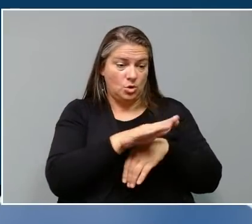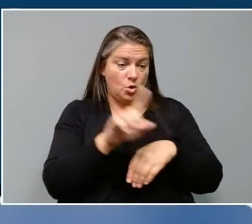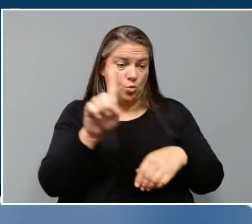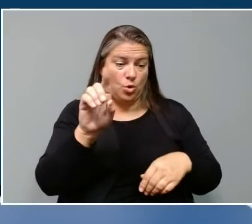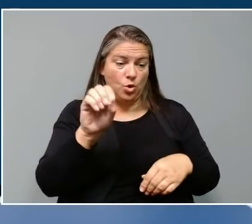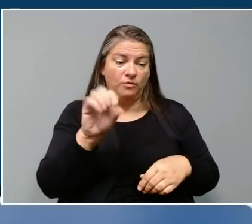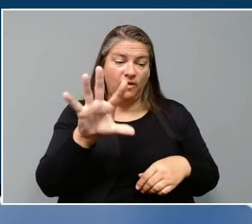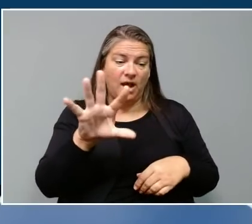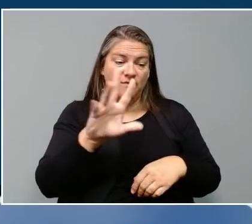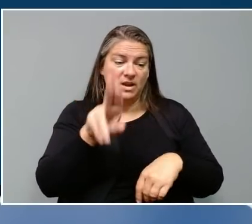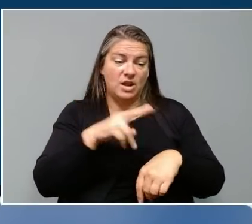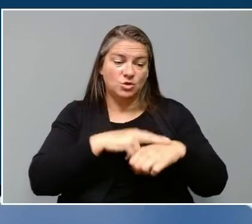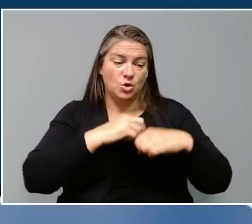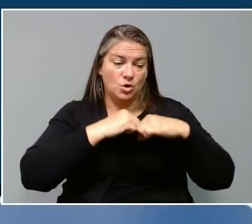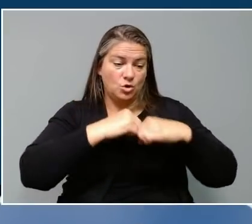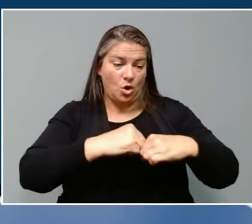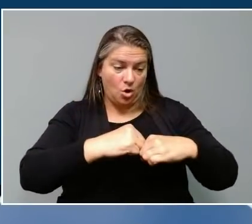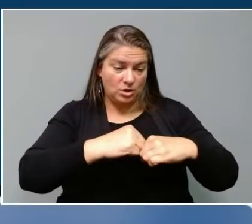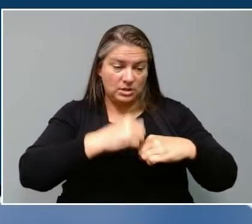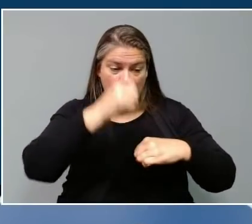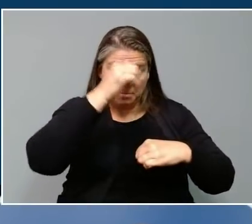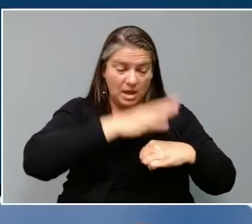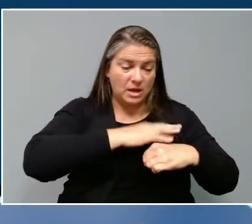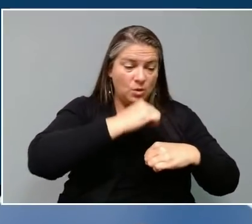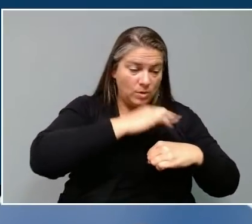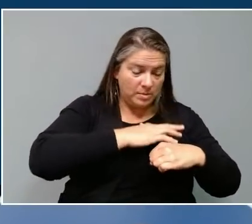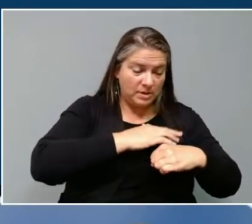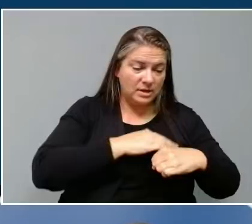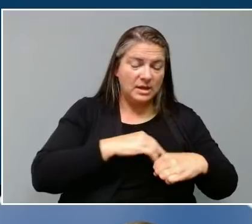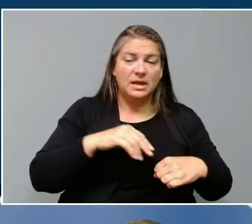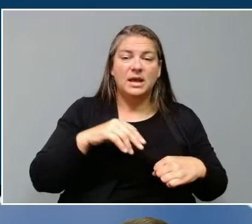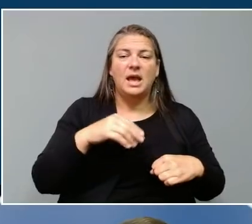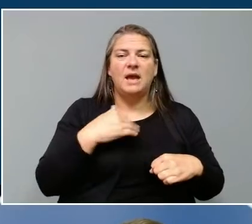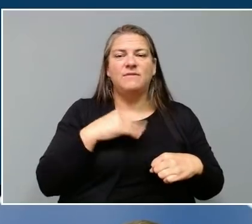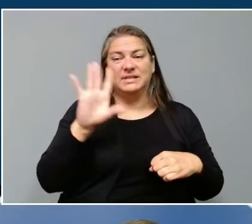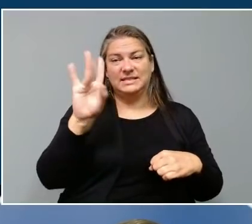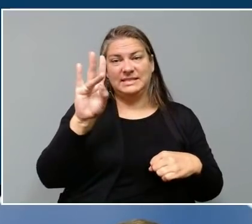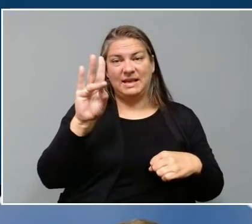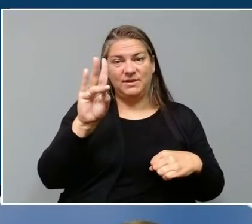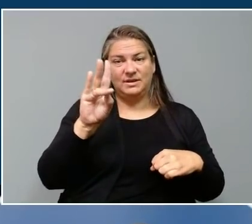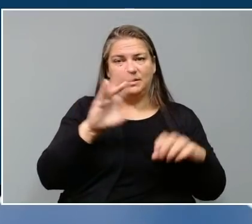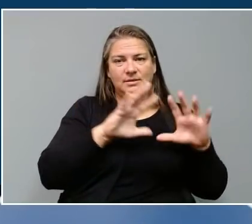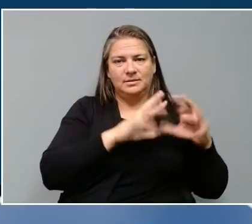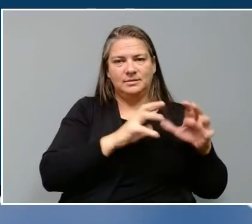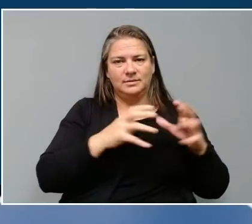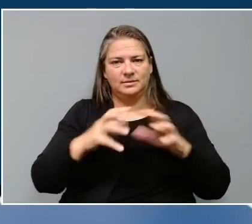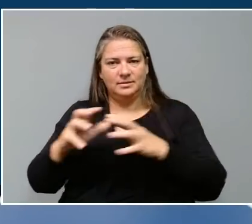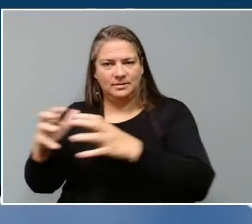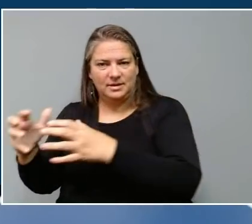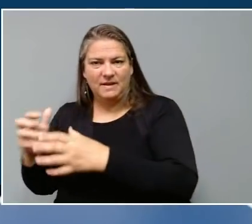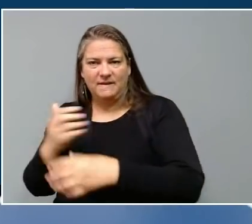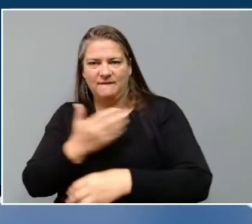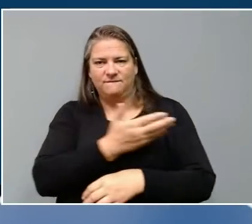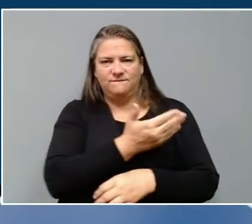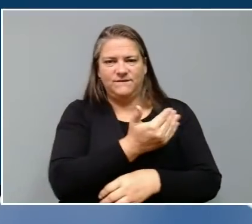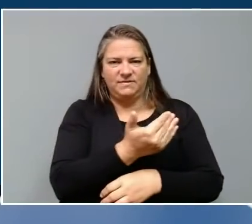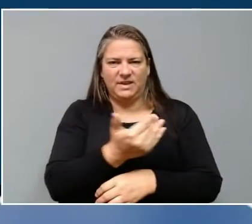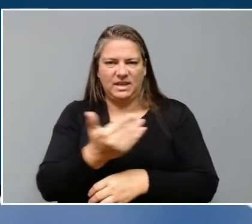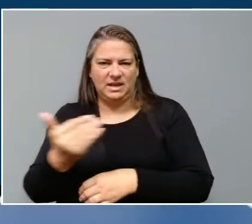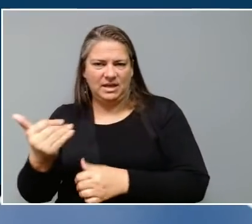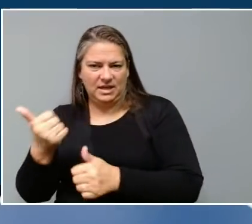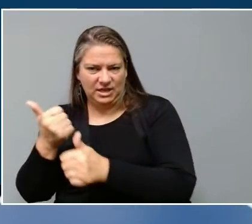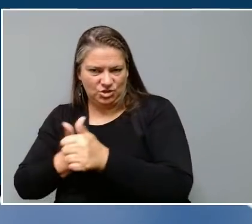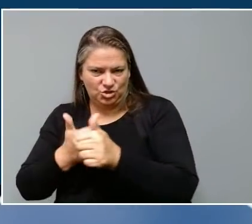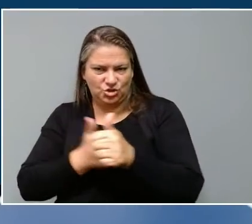Guards men and women, 7 teams of 15. Each team has 2 to 3 leads. They lead the operation on site.